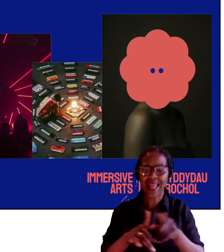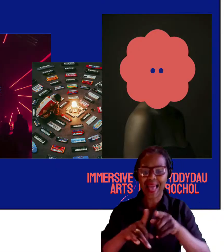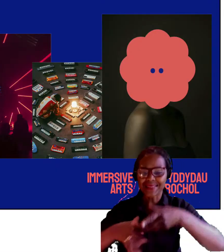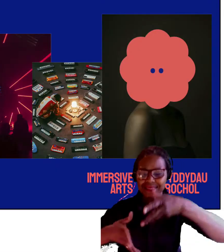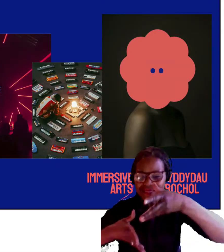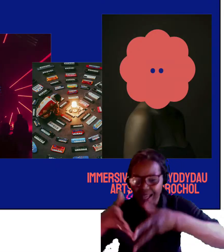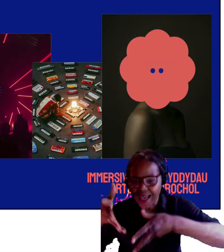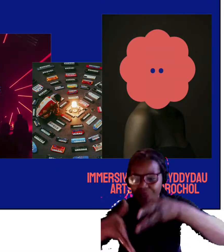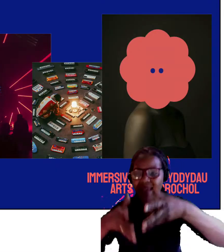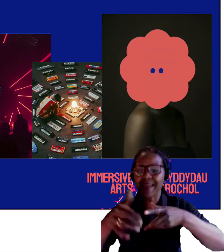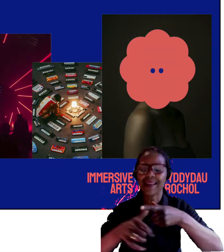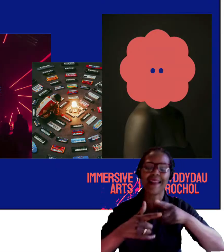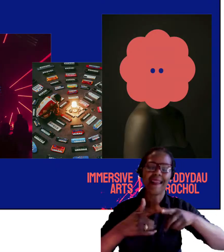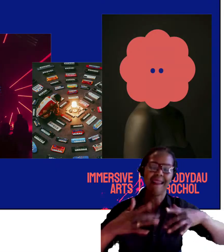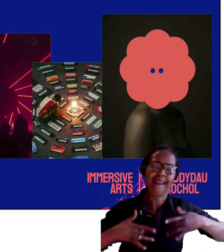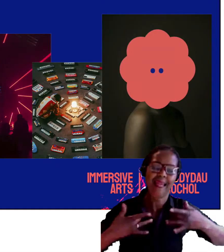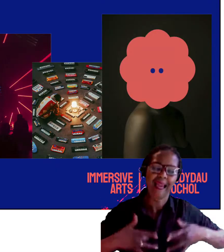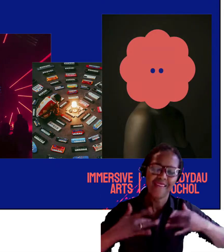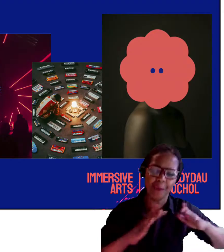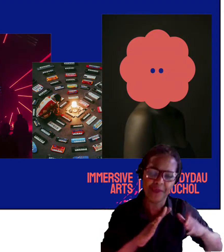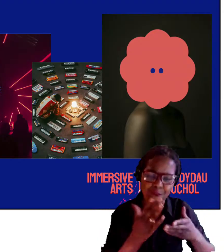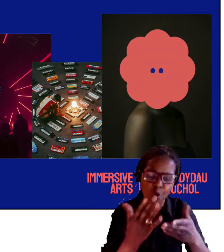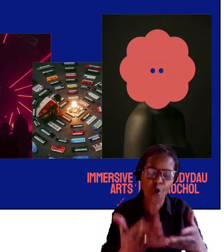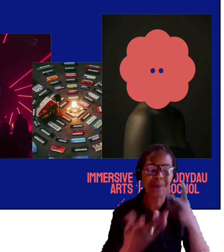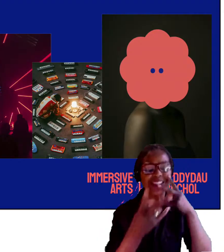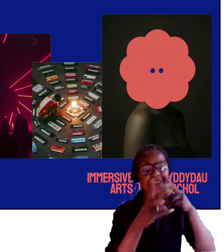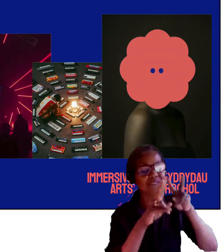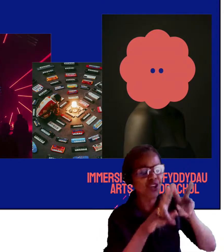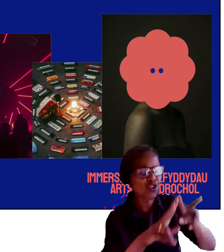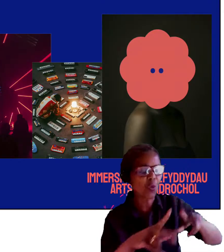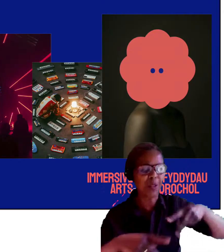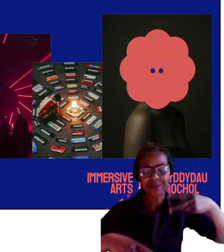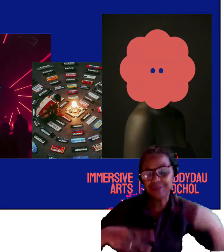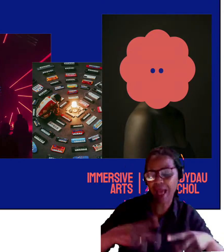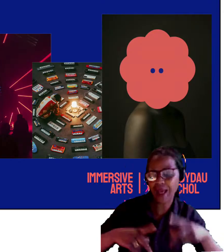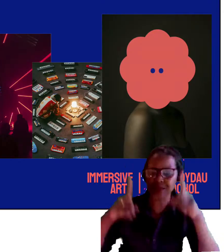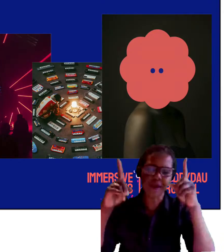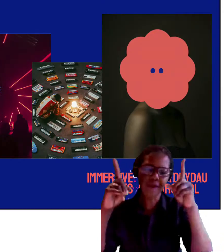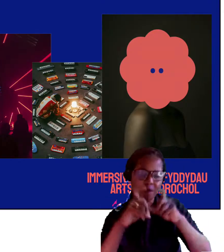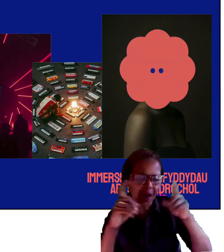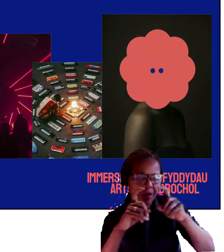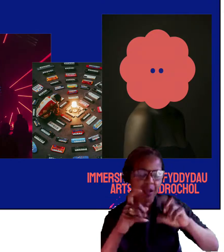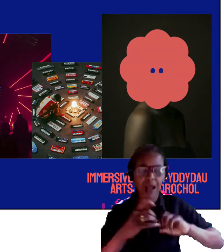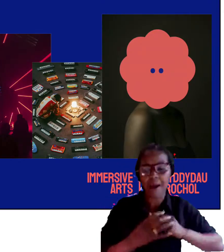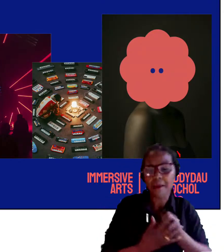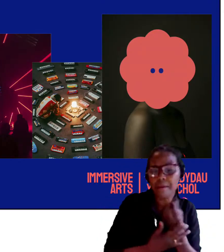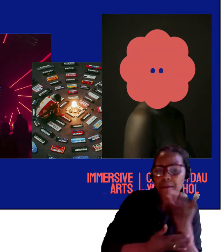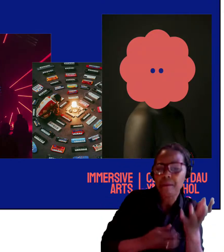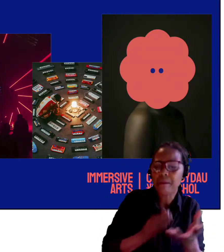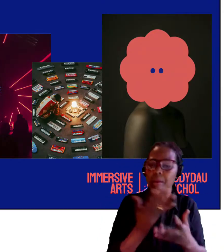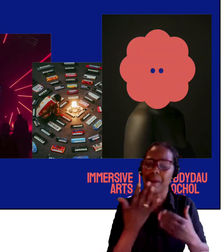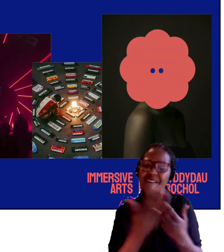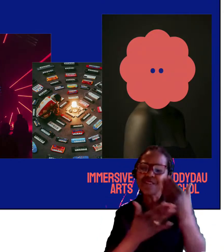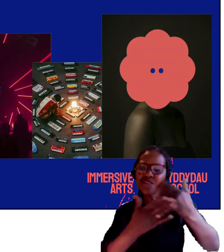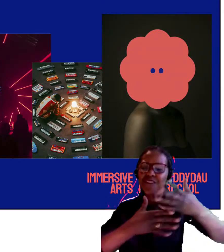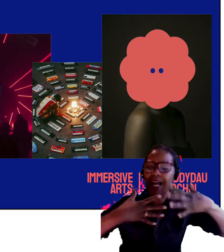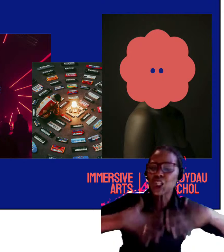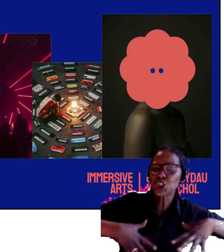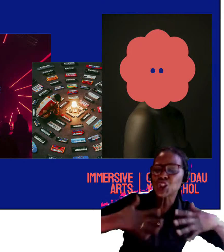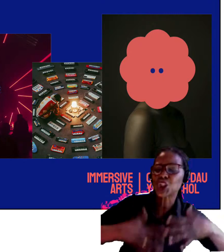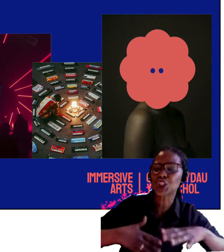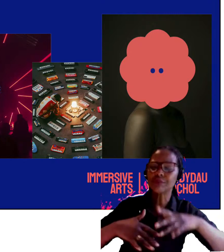music, visual arts, theatre, dance, sculpture, photography, poetry, fashion and textiles and more. And,